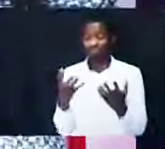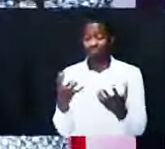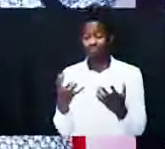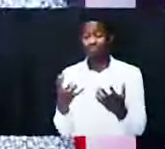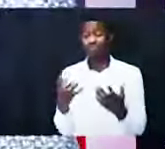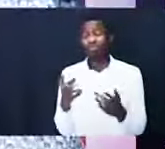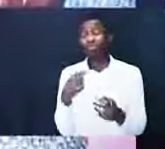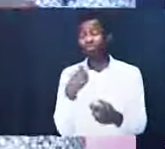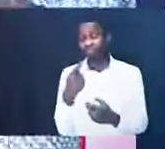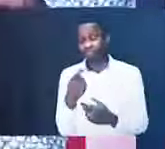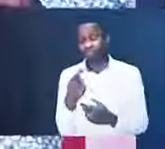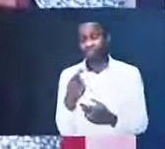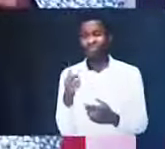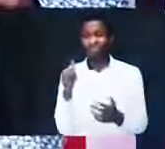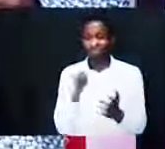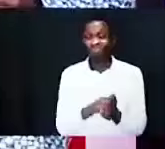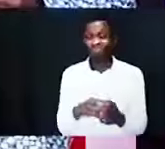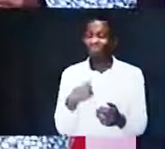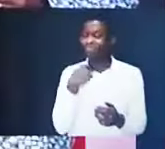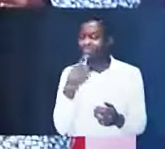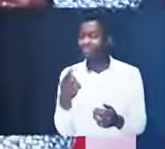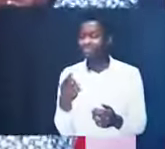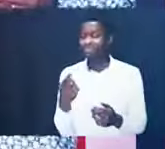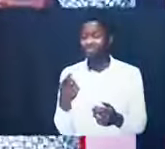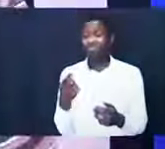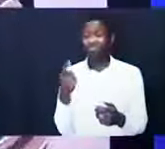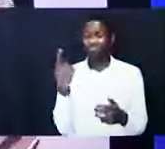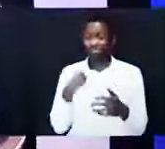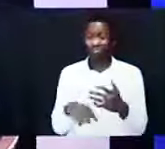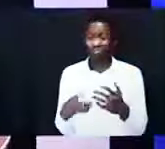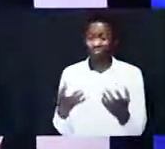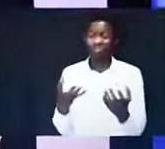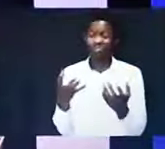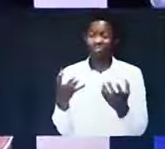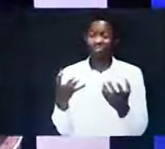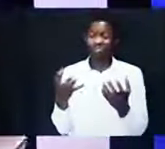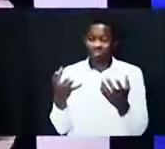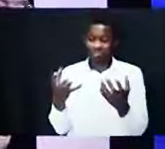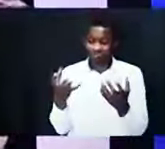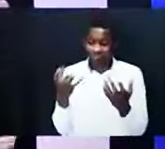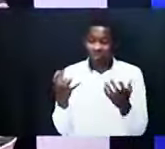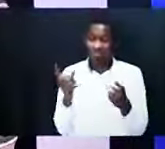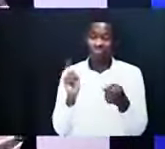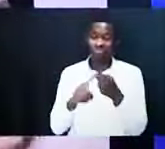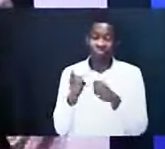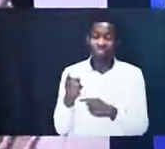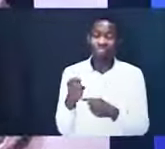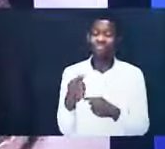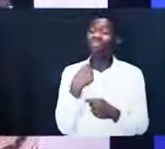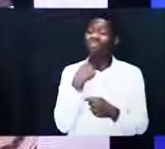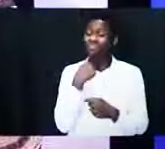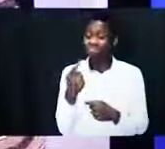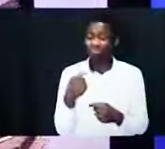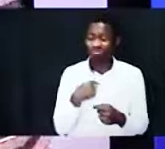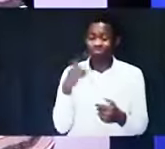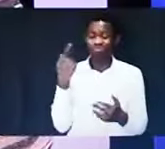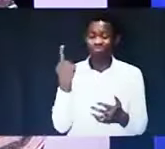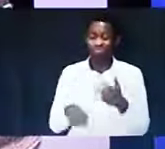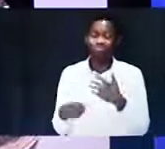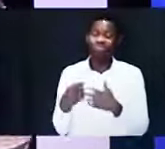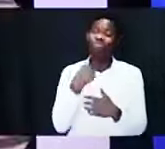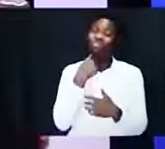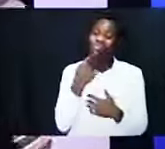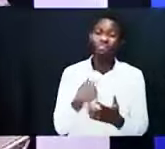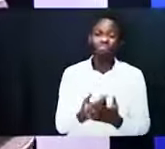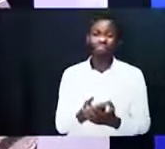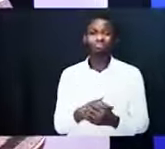body. Then tell me what you have told me. That is the conclusion. And so when you